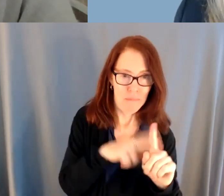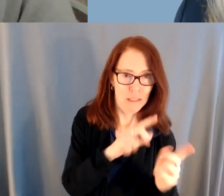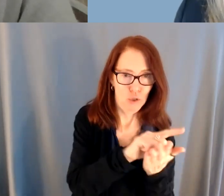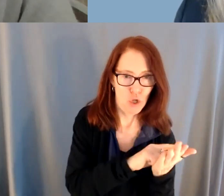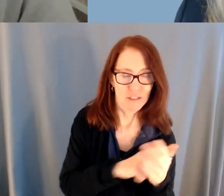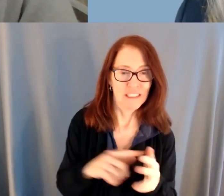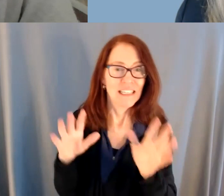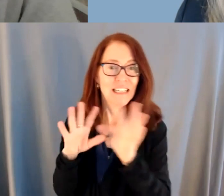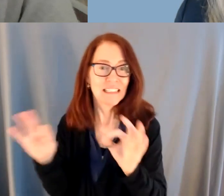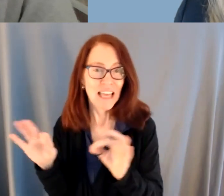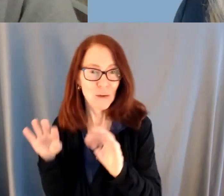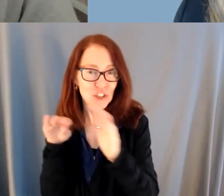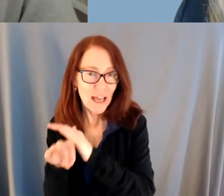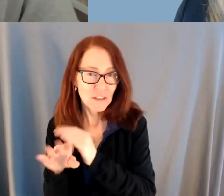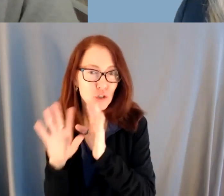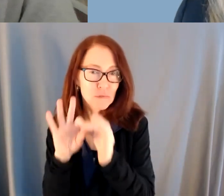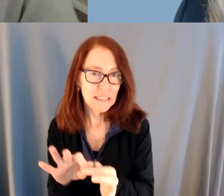the context of